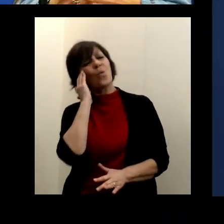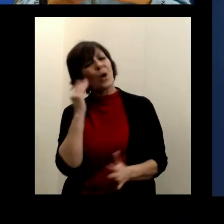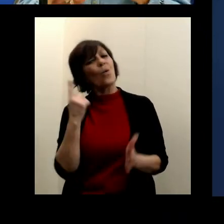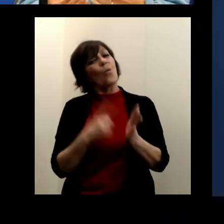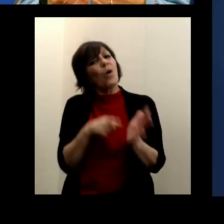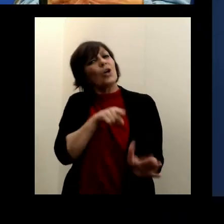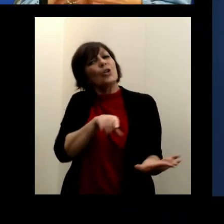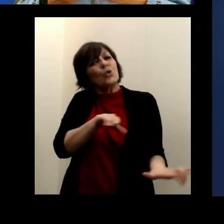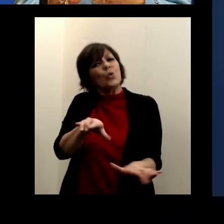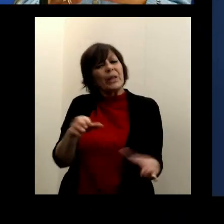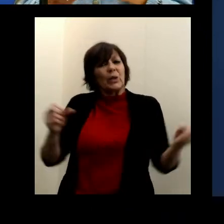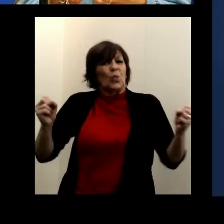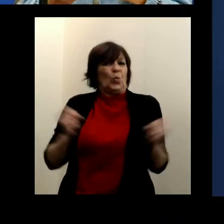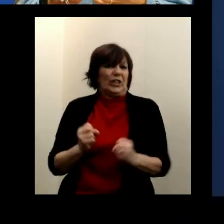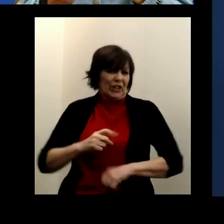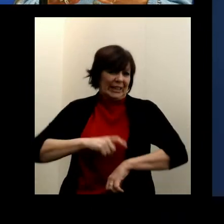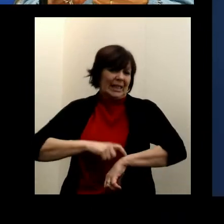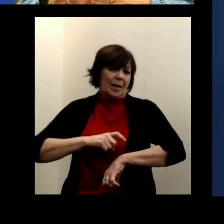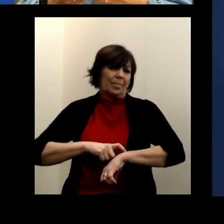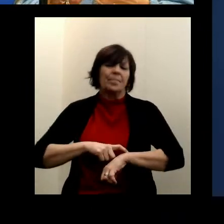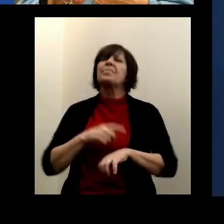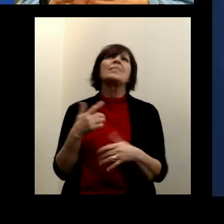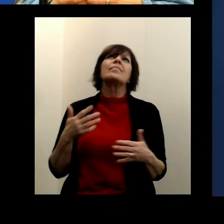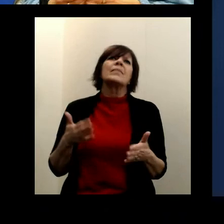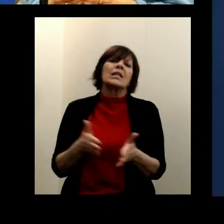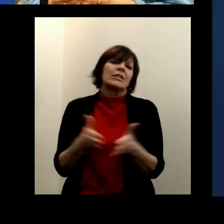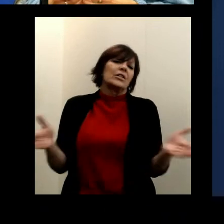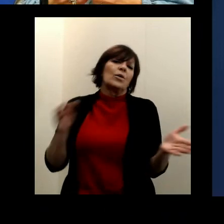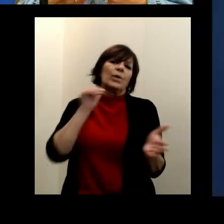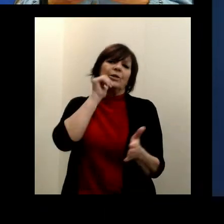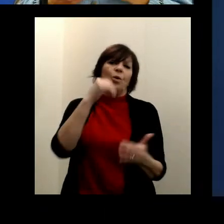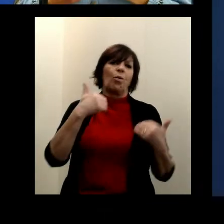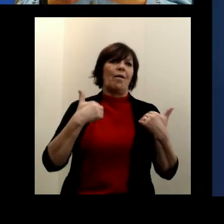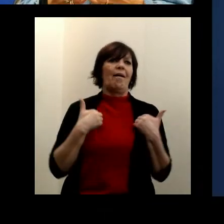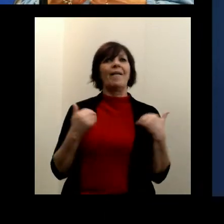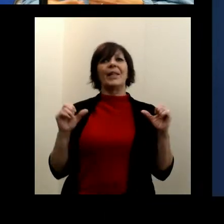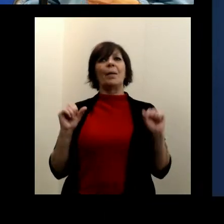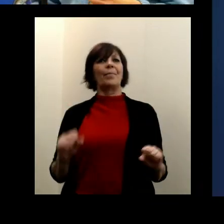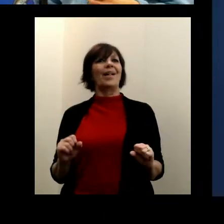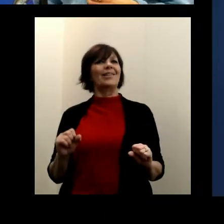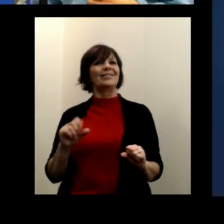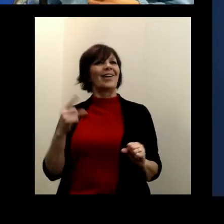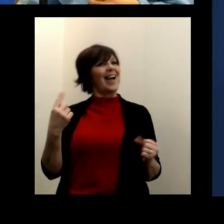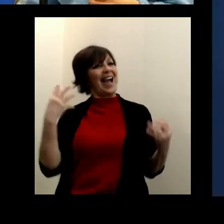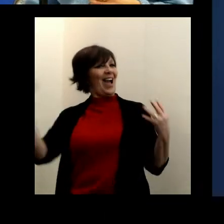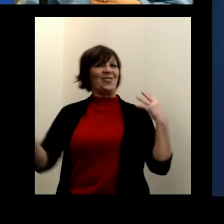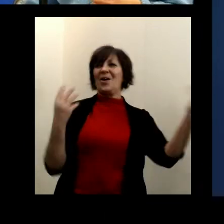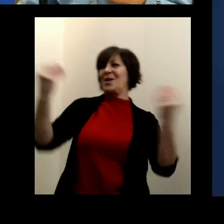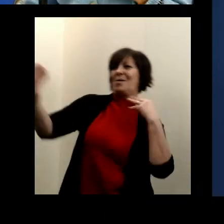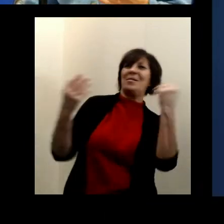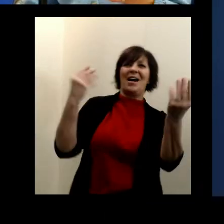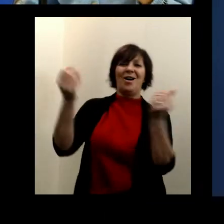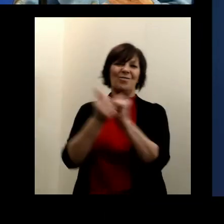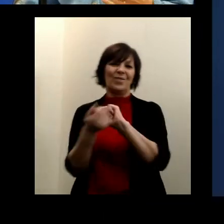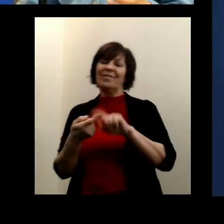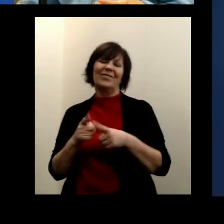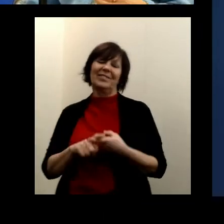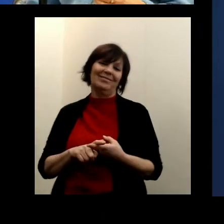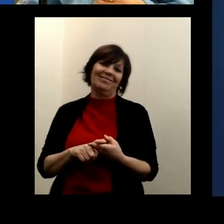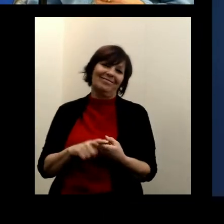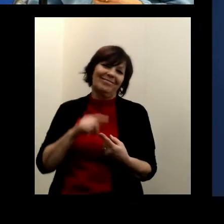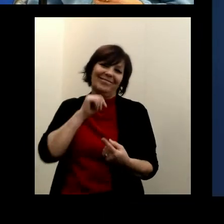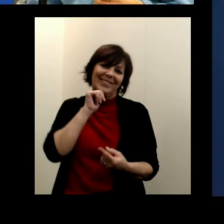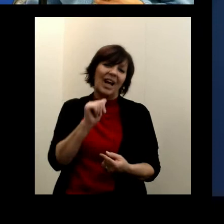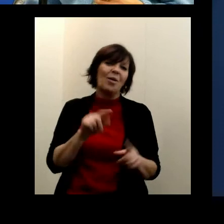doing in the wintertime, because in general, we don't have the luxury of gathering outdoors with our friends, which is a much lower